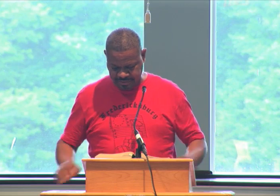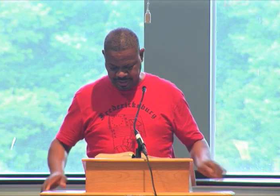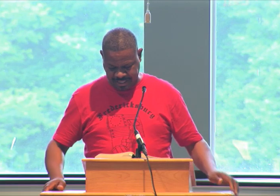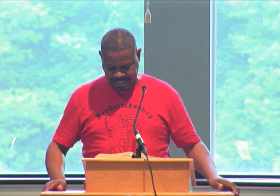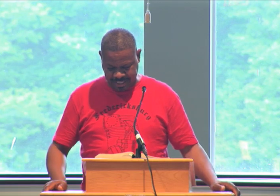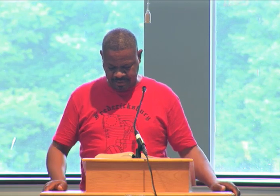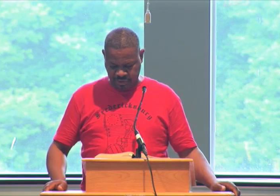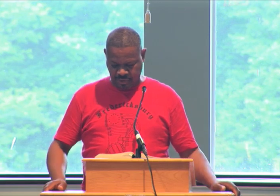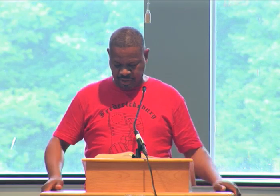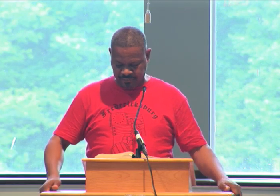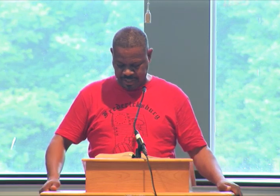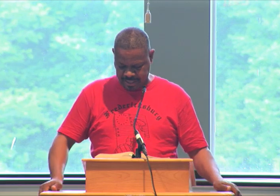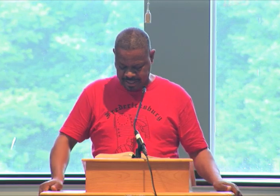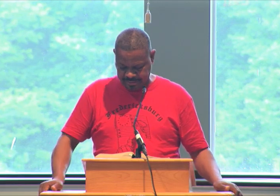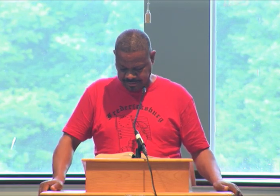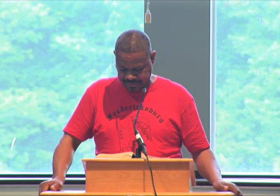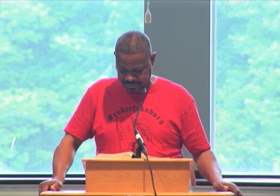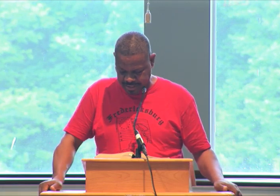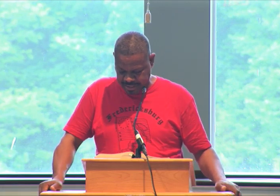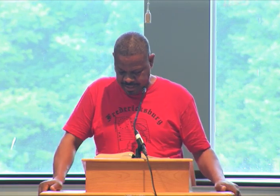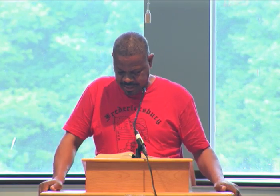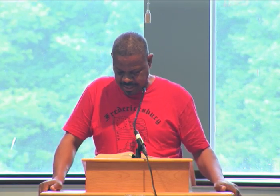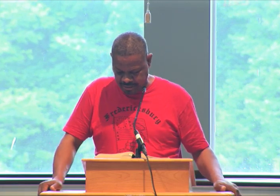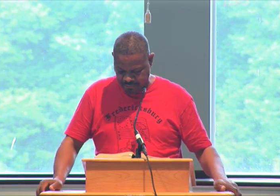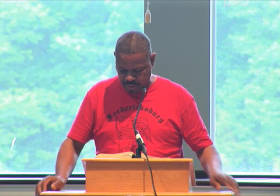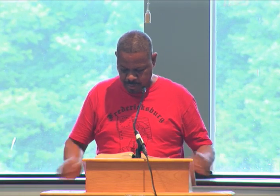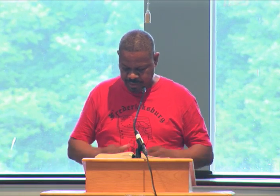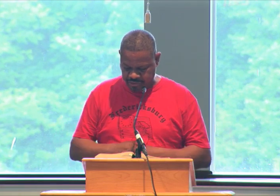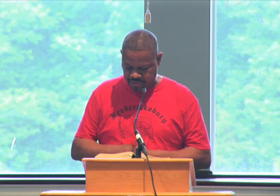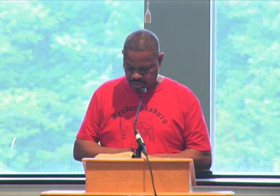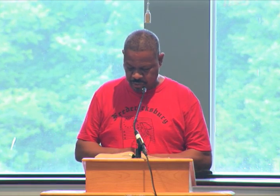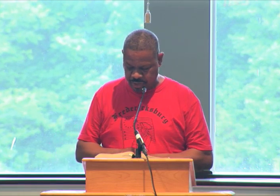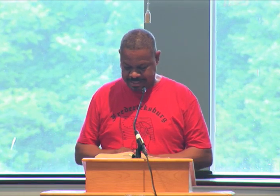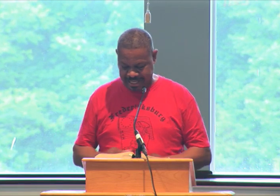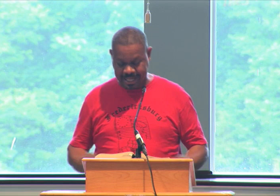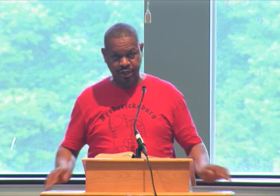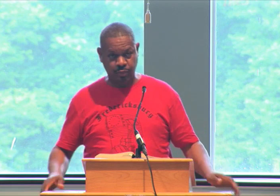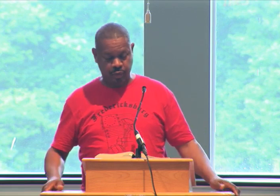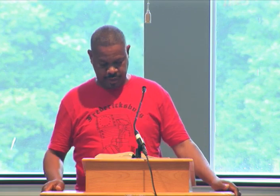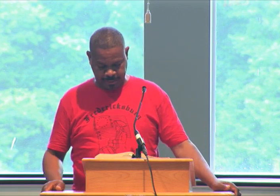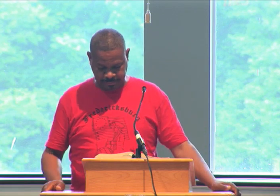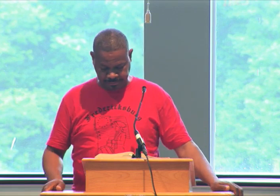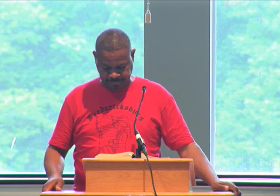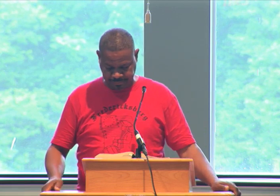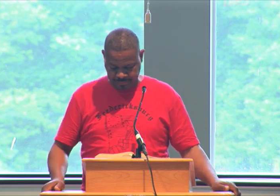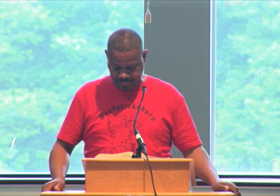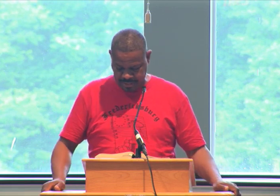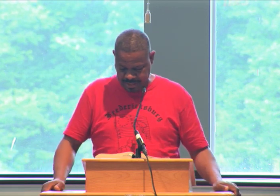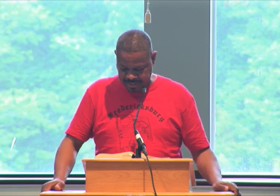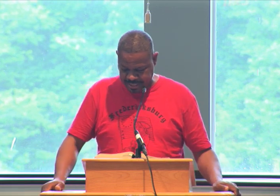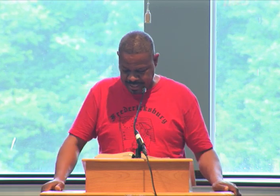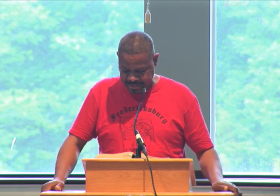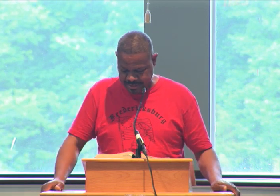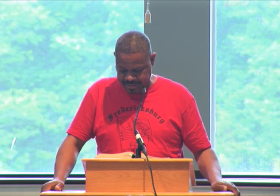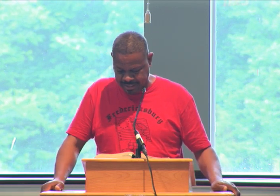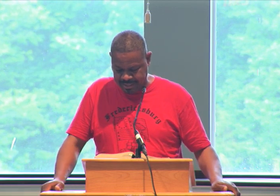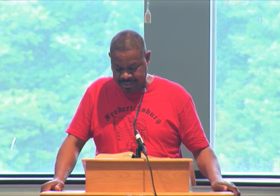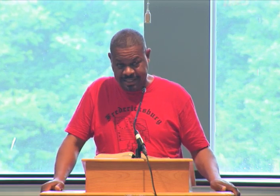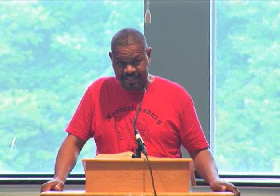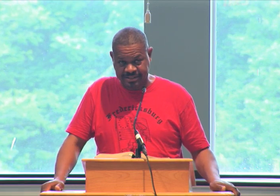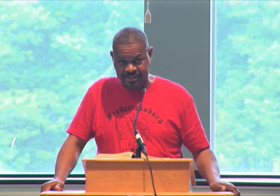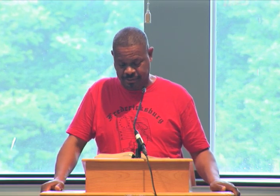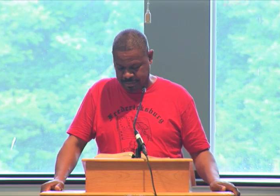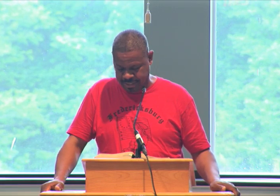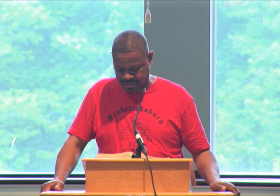The heavens declare the glory of God, and the firmament show his handiwork. Day unto